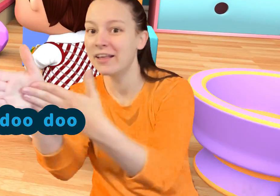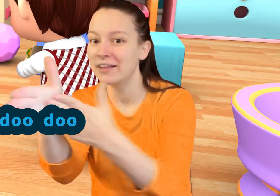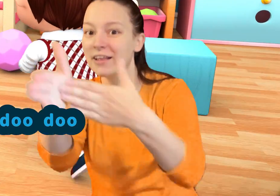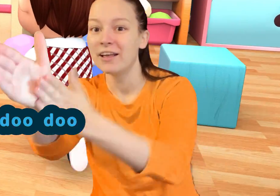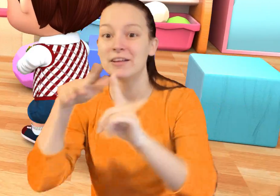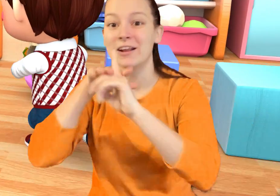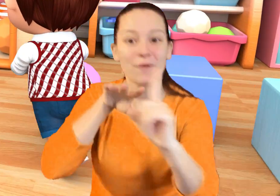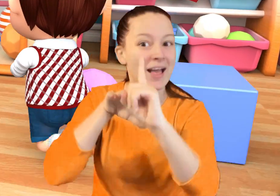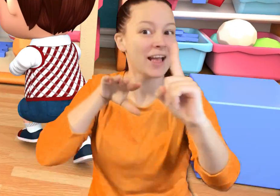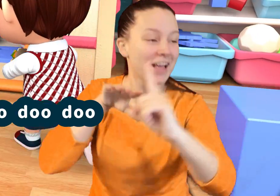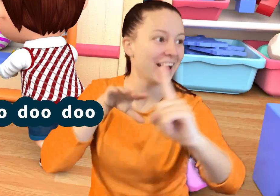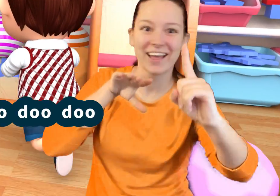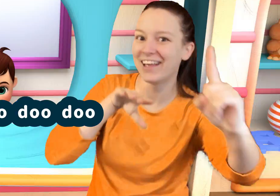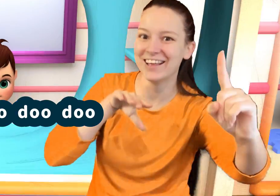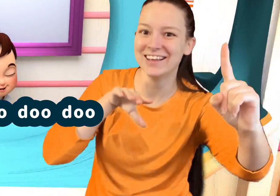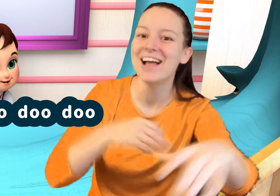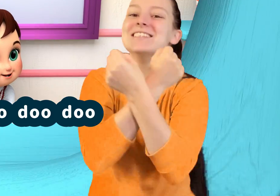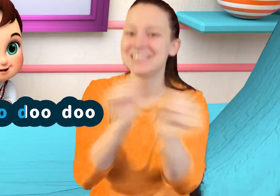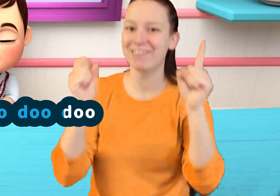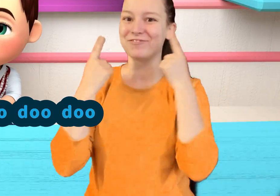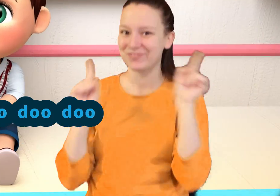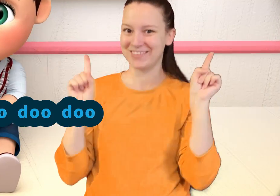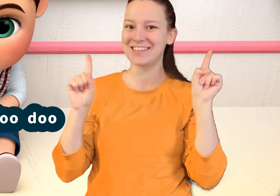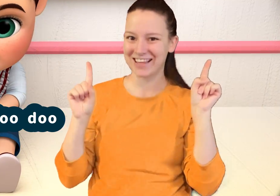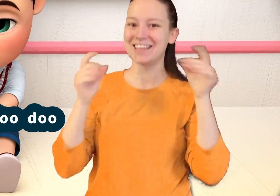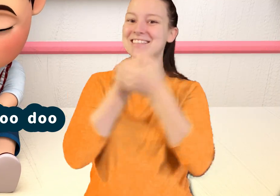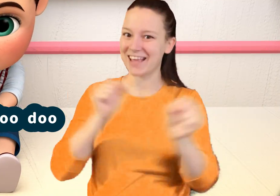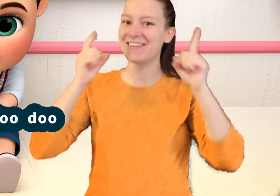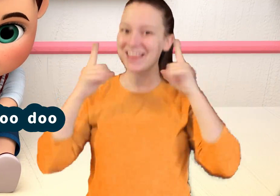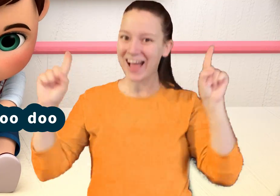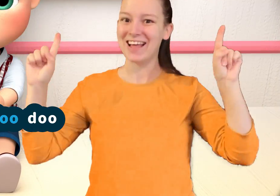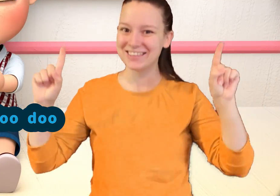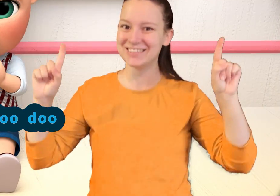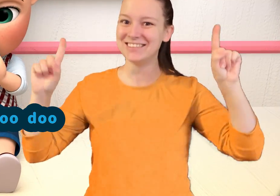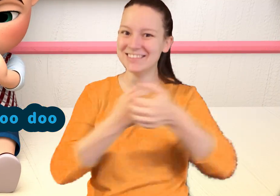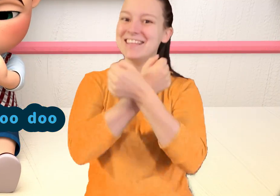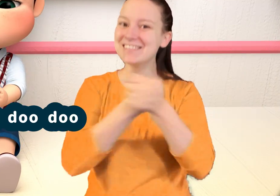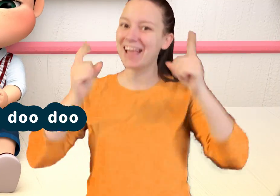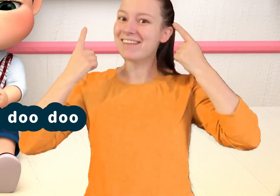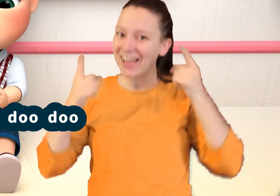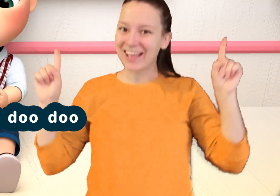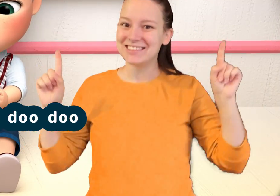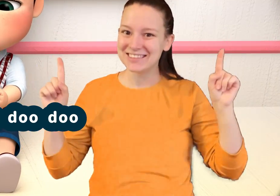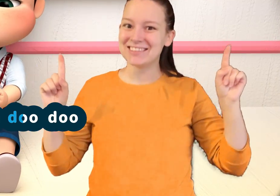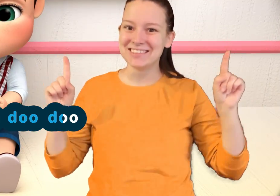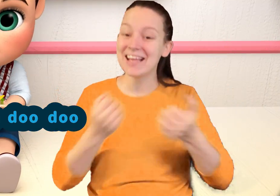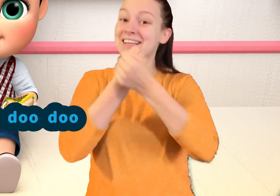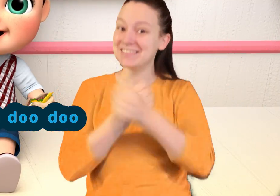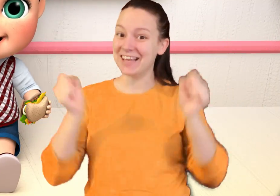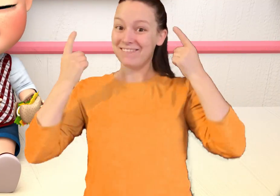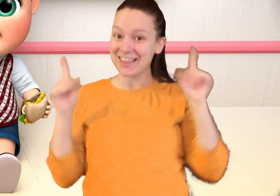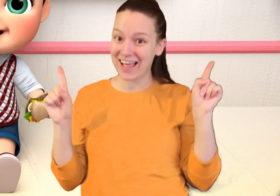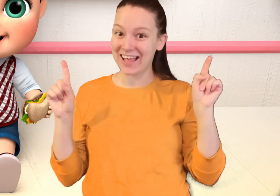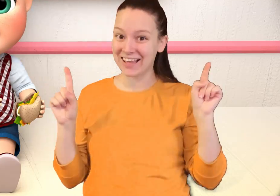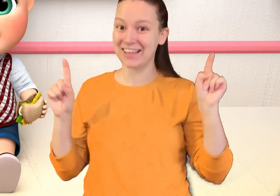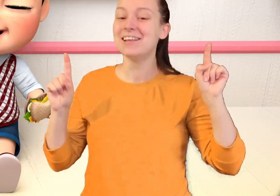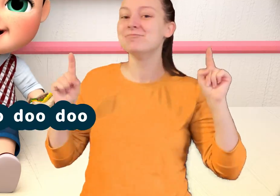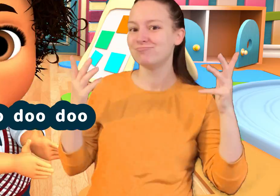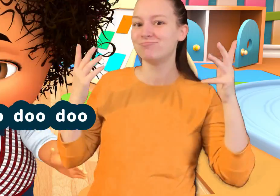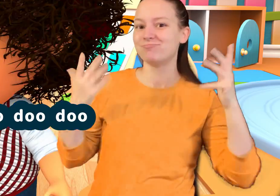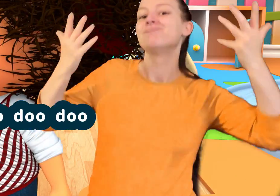away do do do run away safe at L do do do safe at L do save our